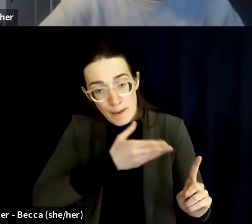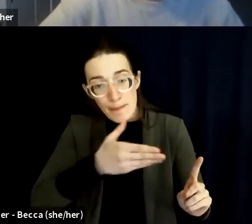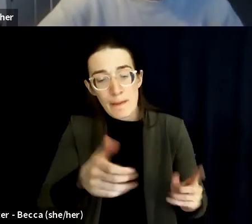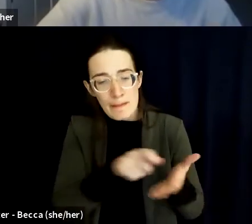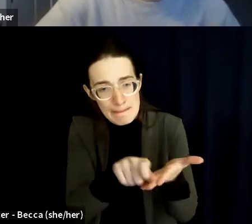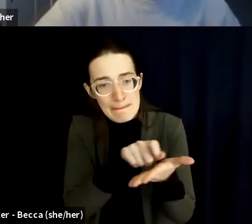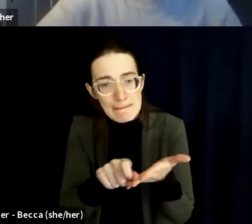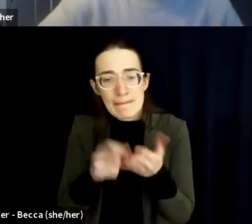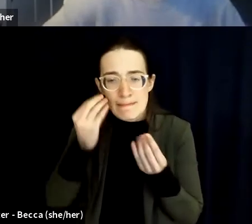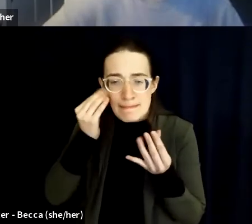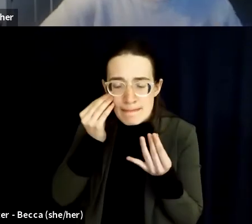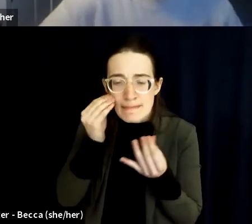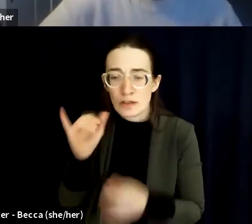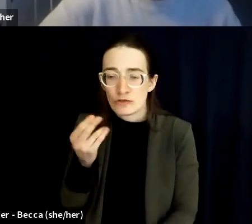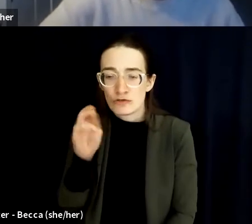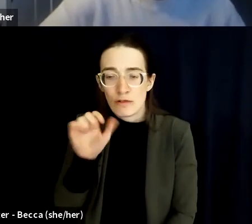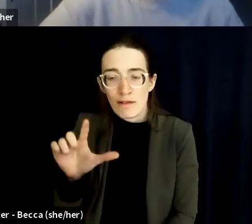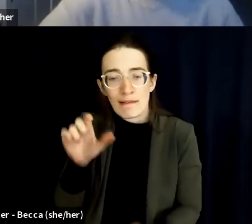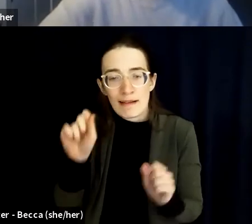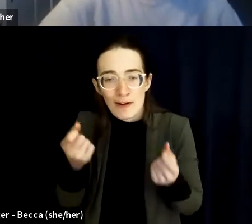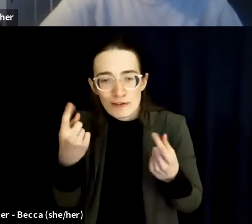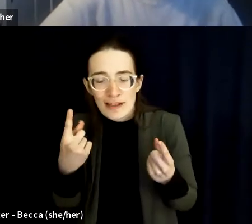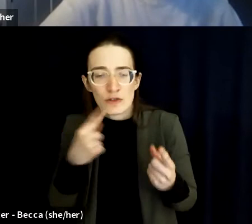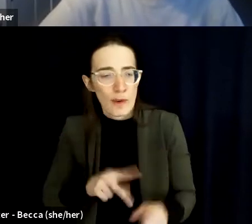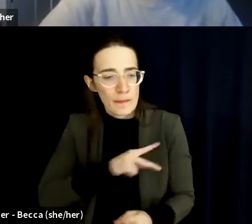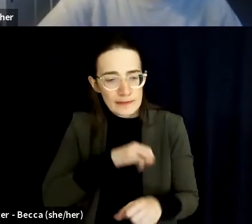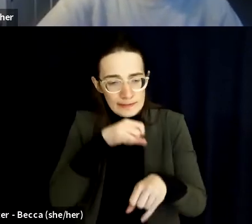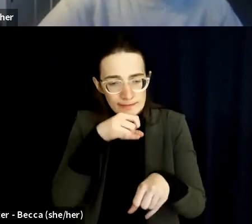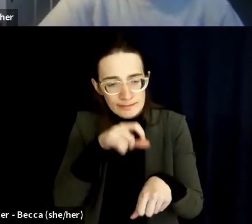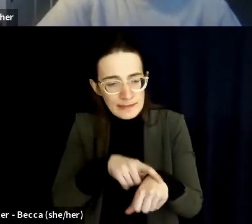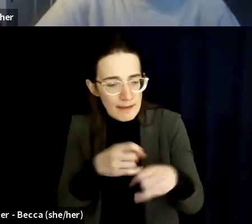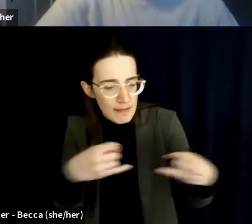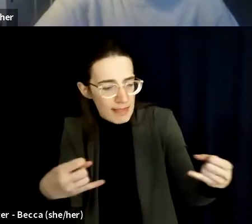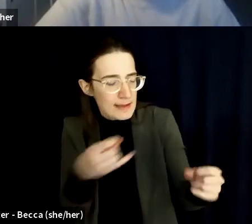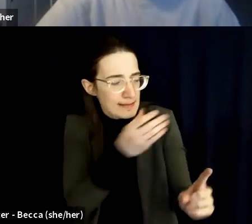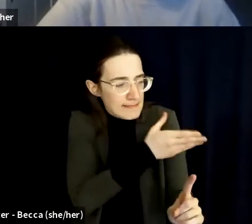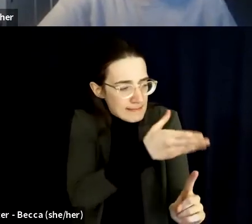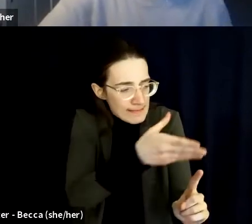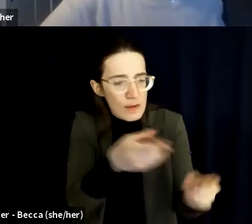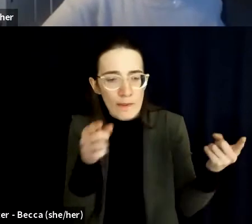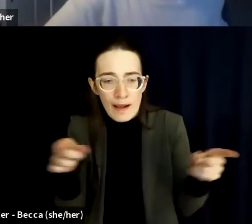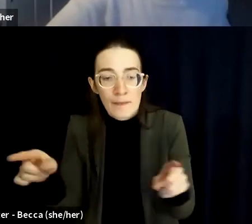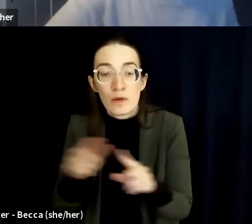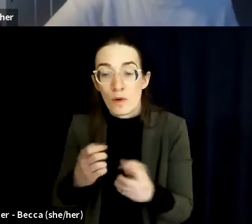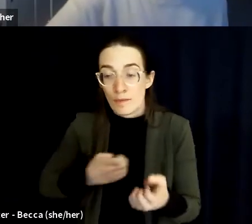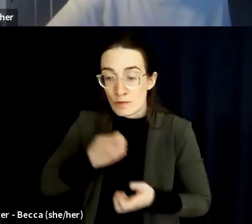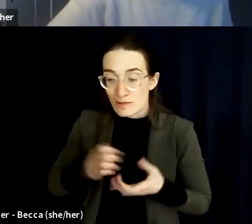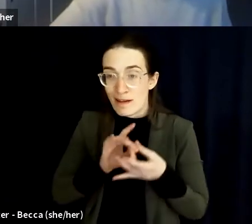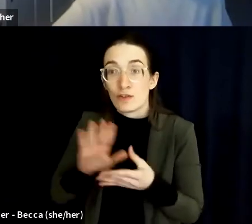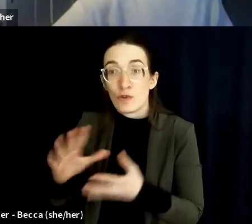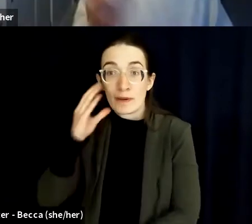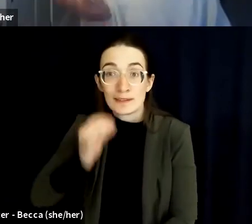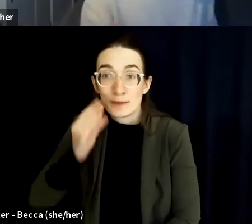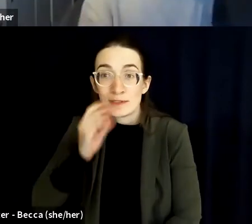your understanding of your own personal timeline, impactful events, or emotions that are associated with your